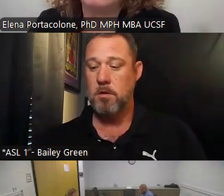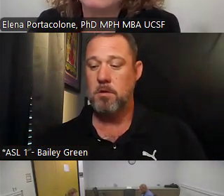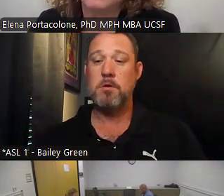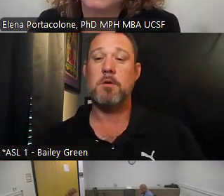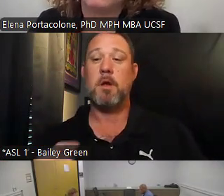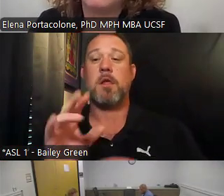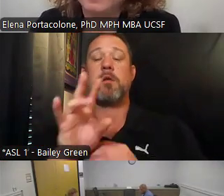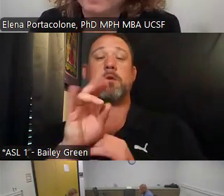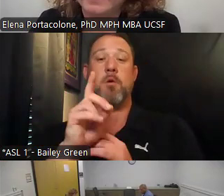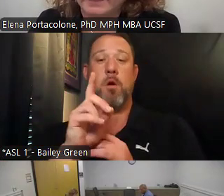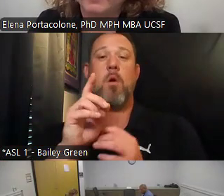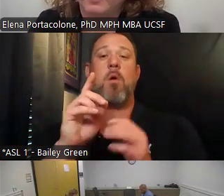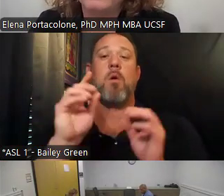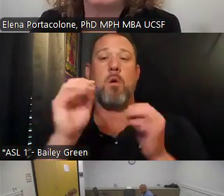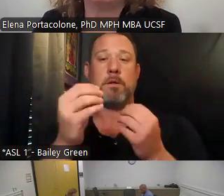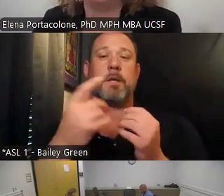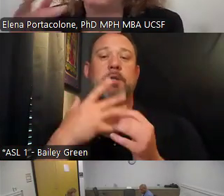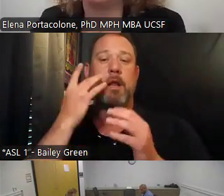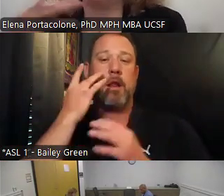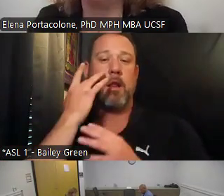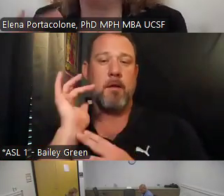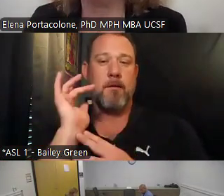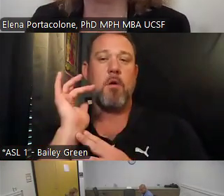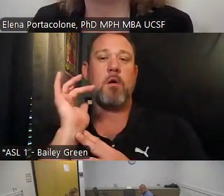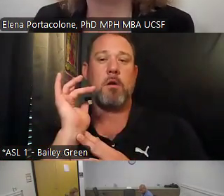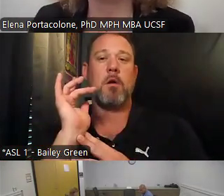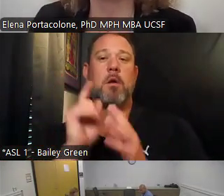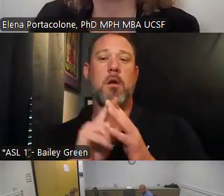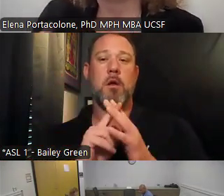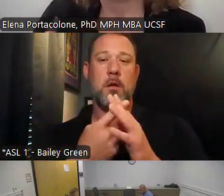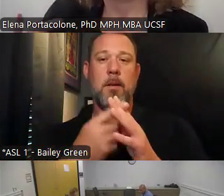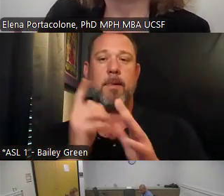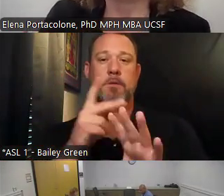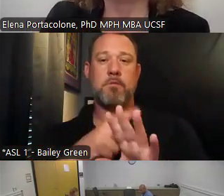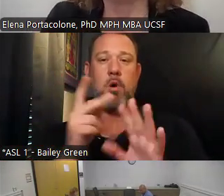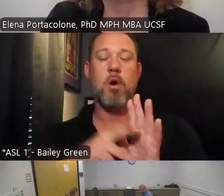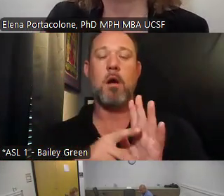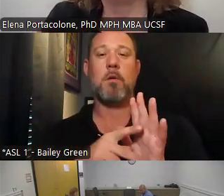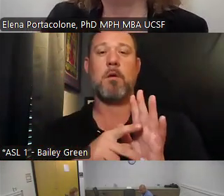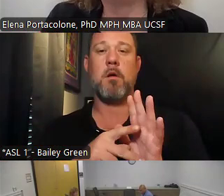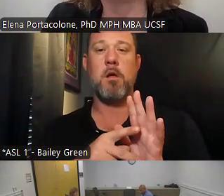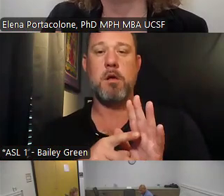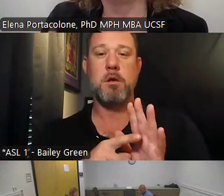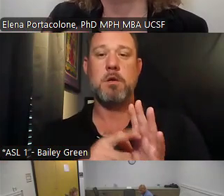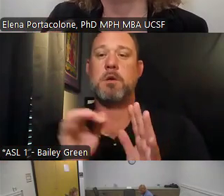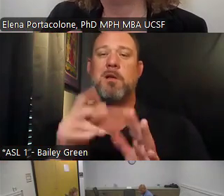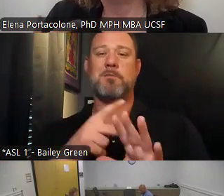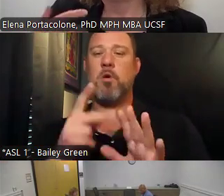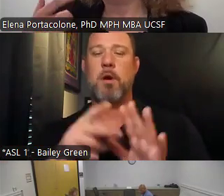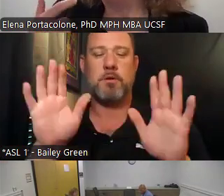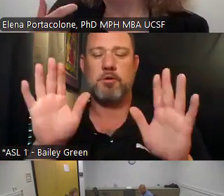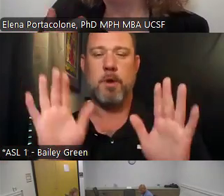71 organizations are here in California that are implementing this program. This program is great